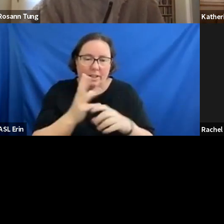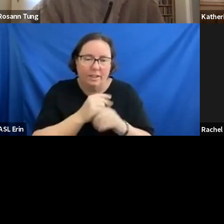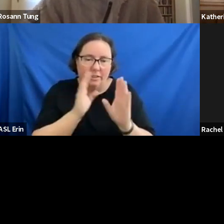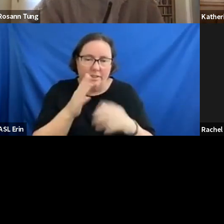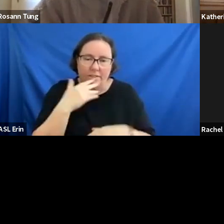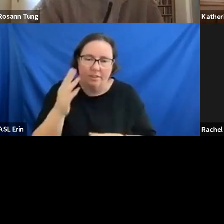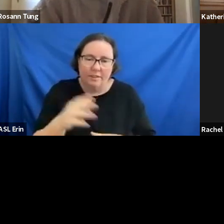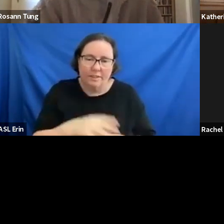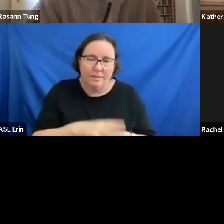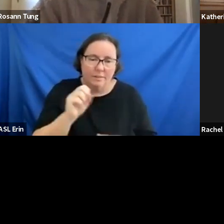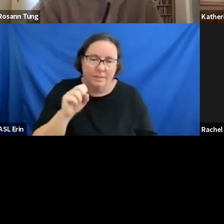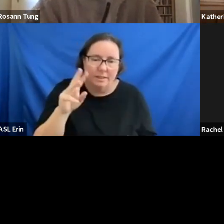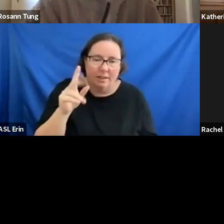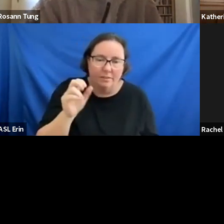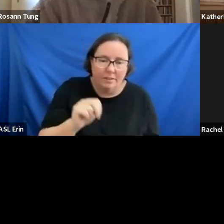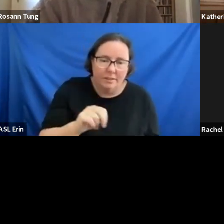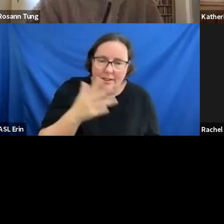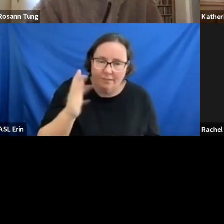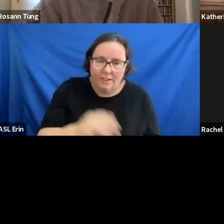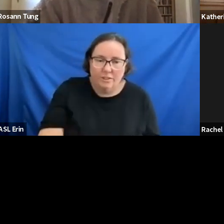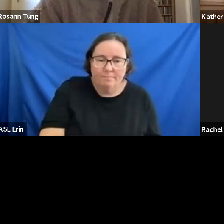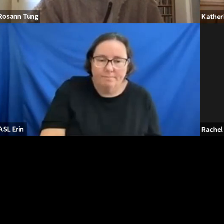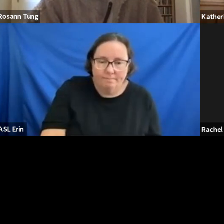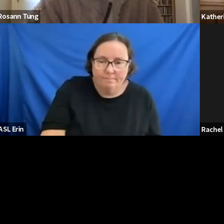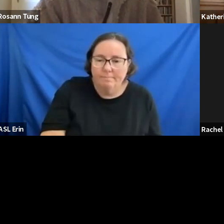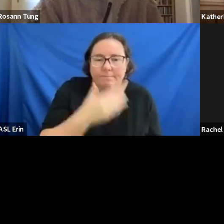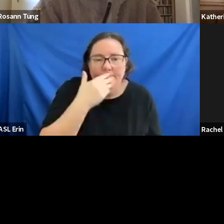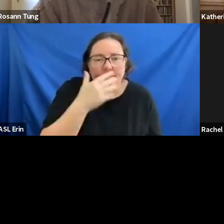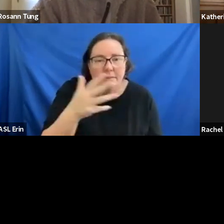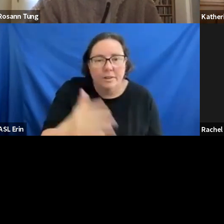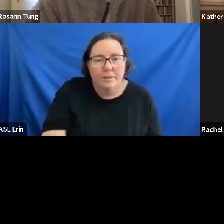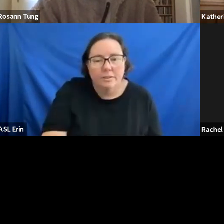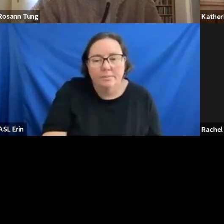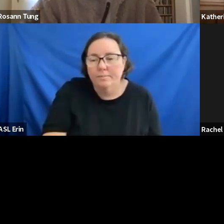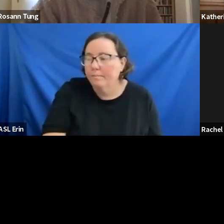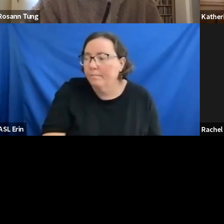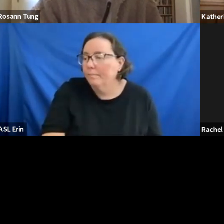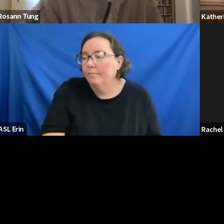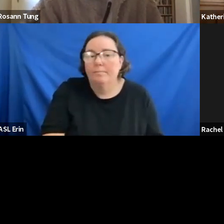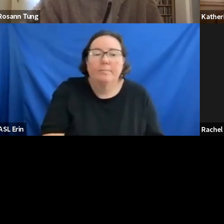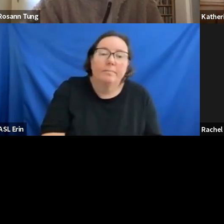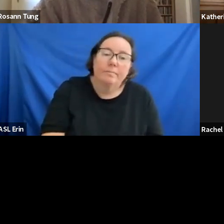attention. Thank you, Ms. Sullivan. I'm finished. Thank you very much. Thank you, Ms. Sullivan.